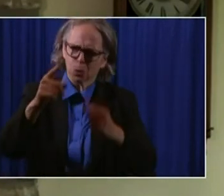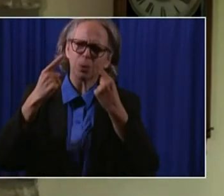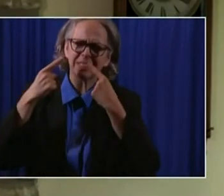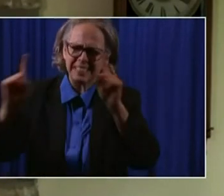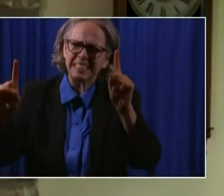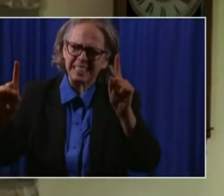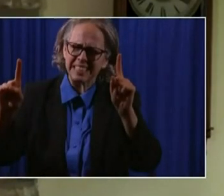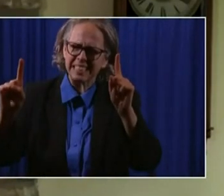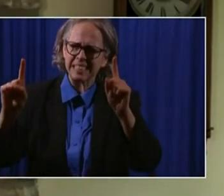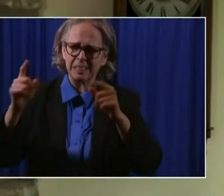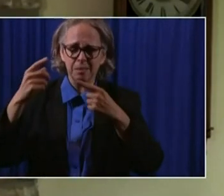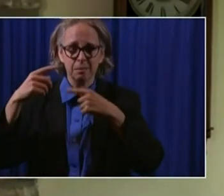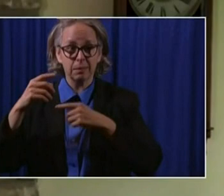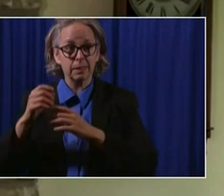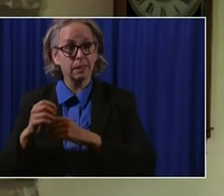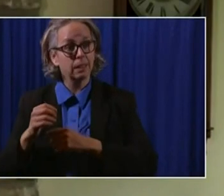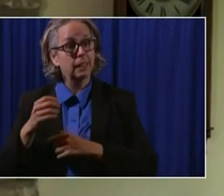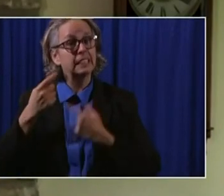keeping COVID away.